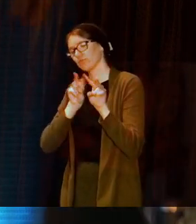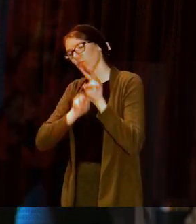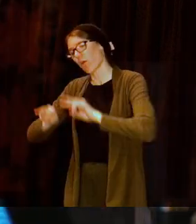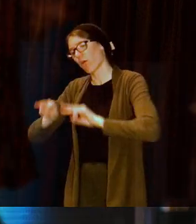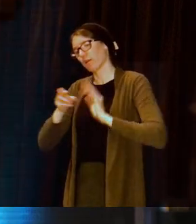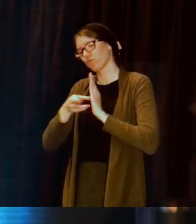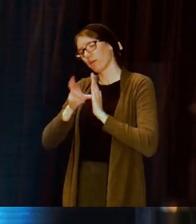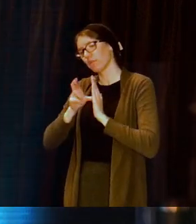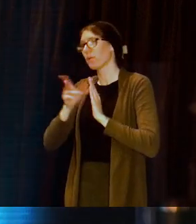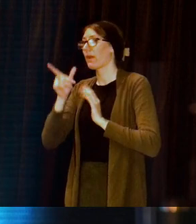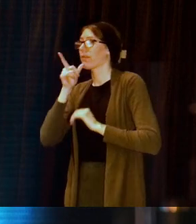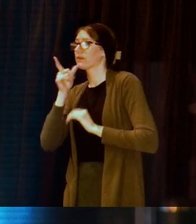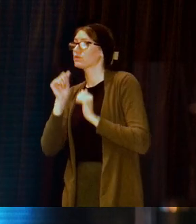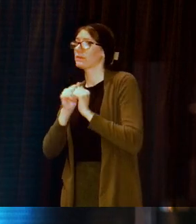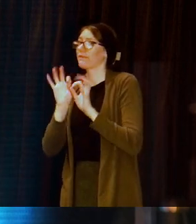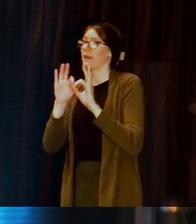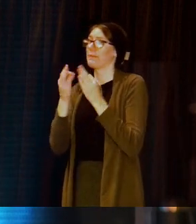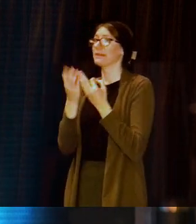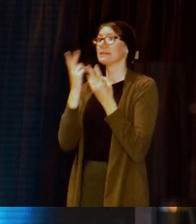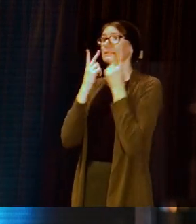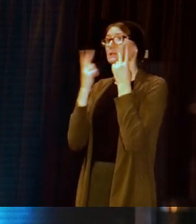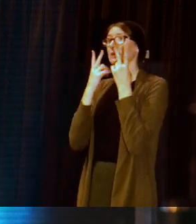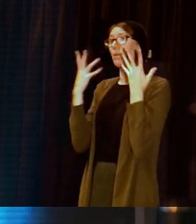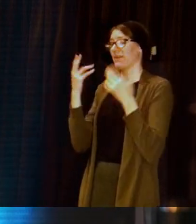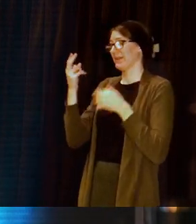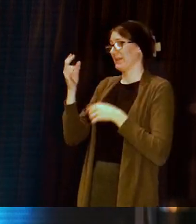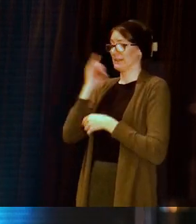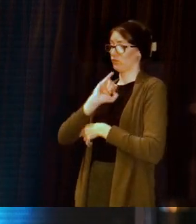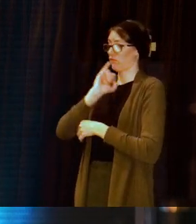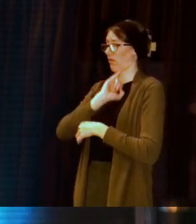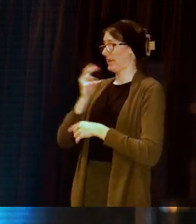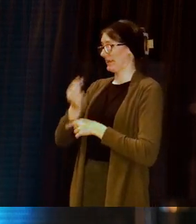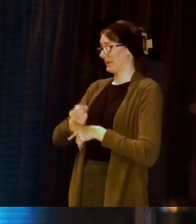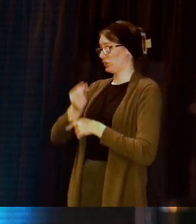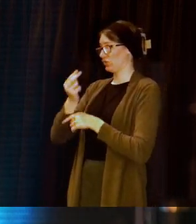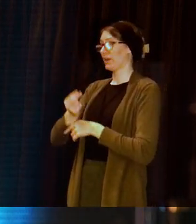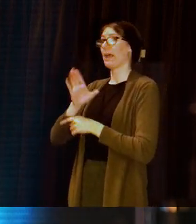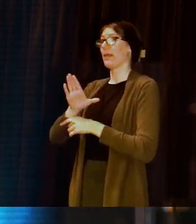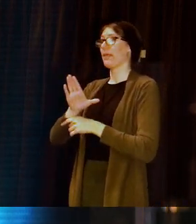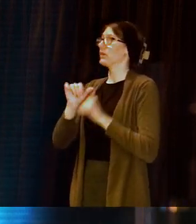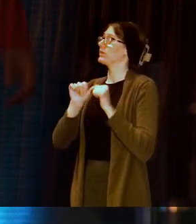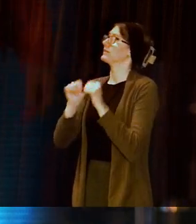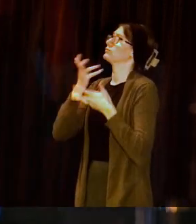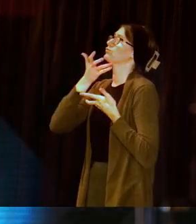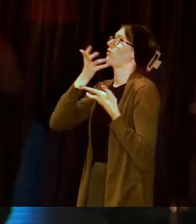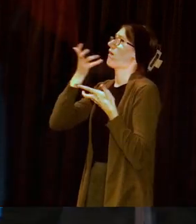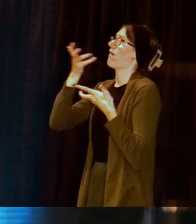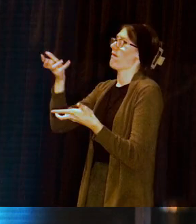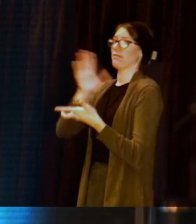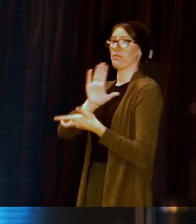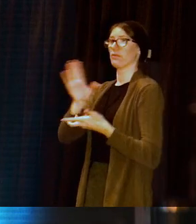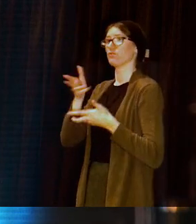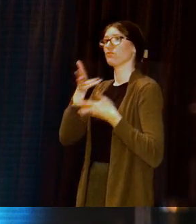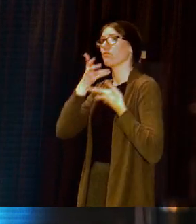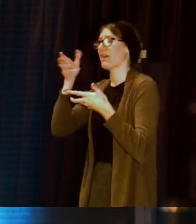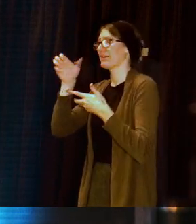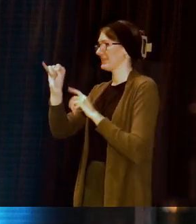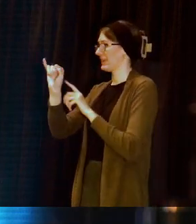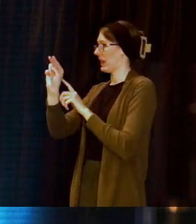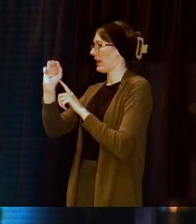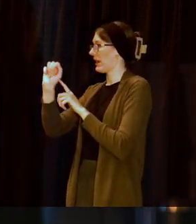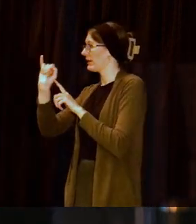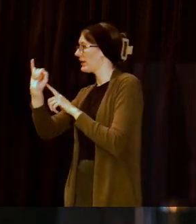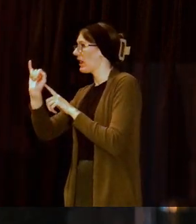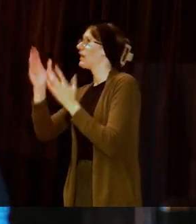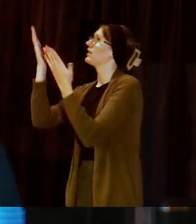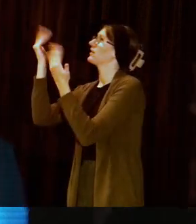even over lunch with your family. And what you'll find is Israel's history and Israel's constant cry. Israel, their cry at Sinai,